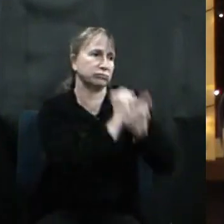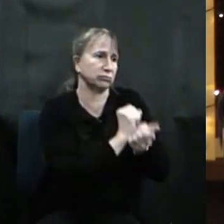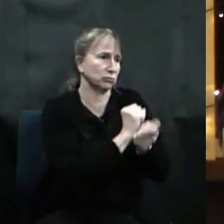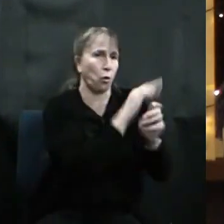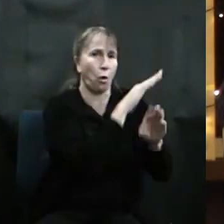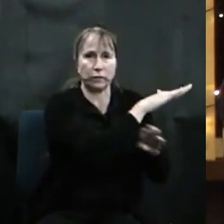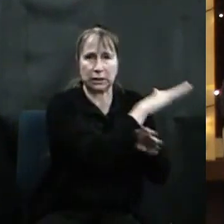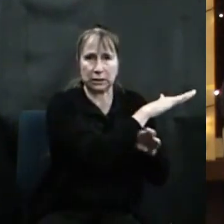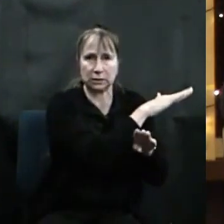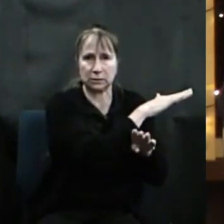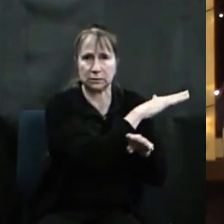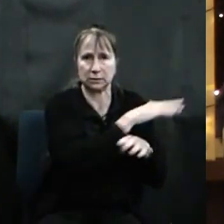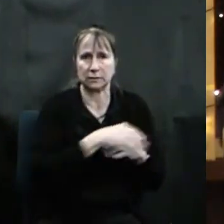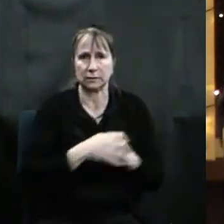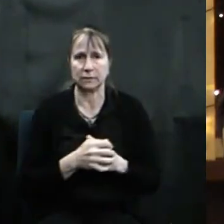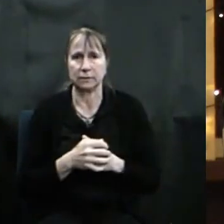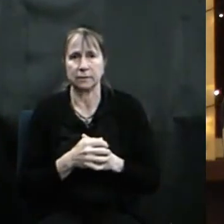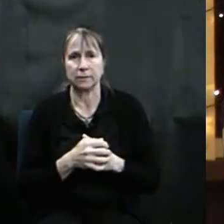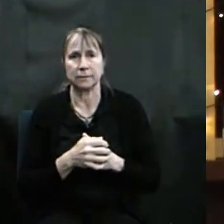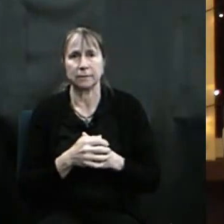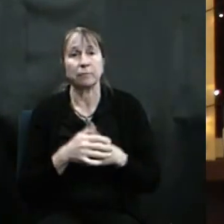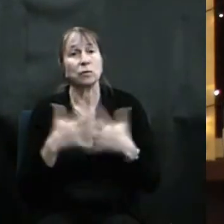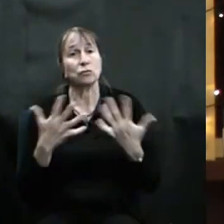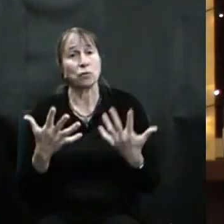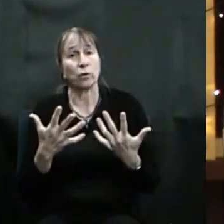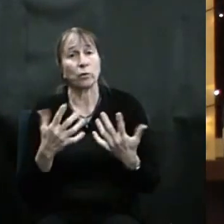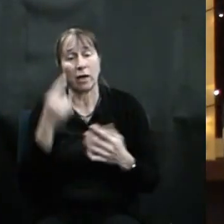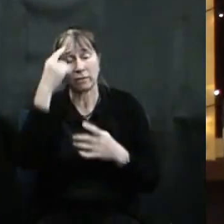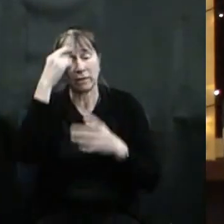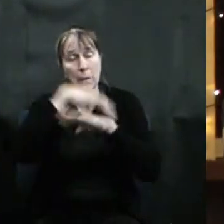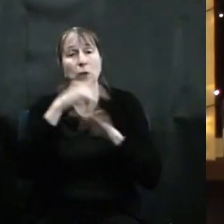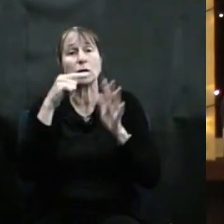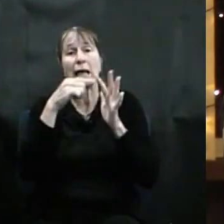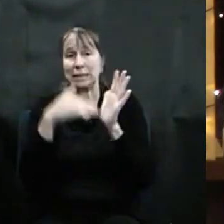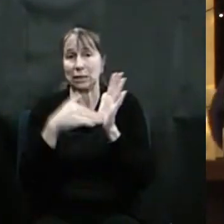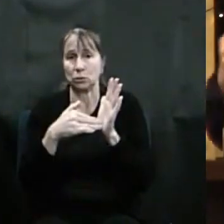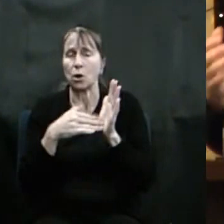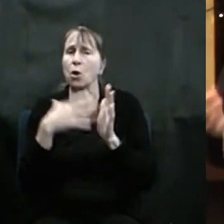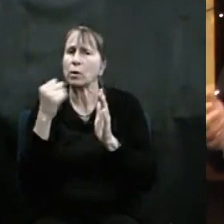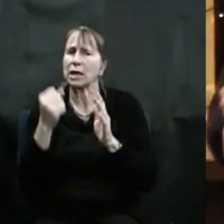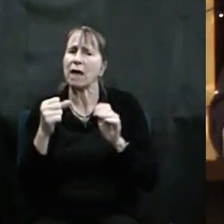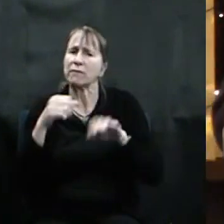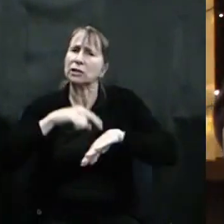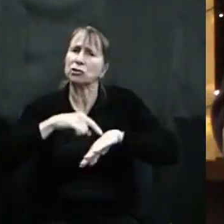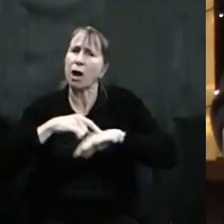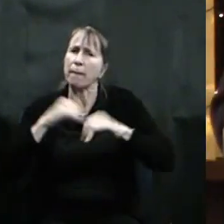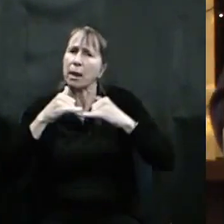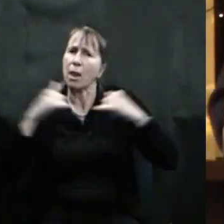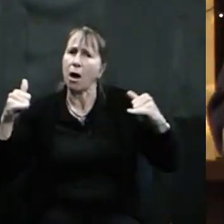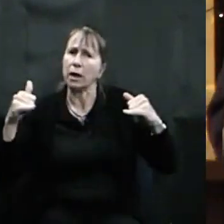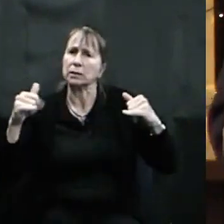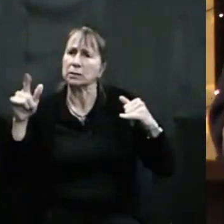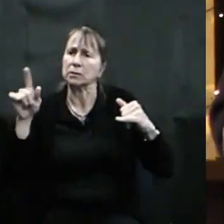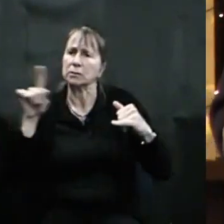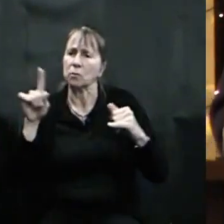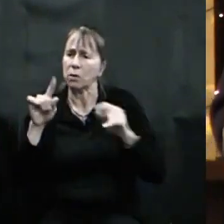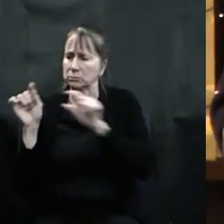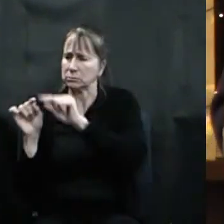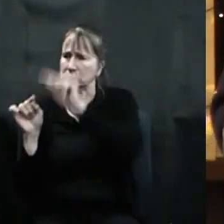Well, what you have in front of you now is the timeline of Ezekiel. This is what we're going to be doing over the next few